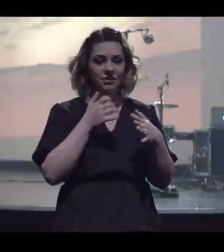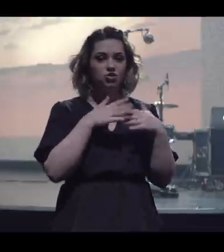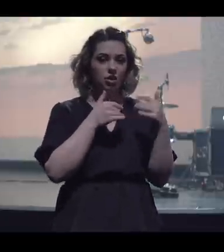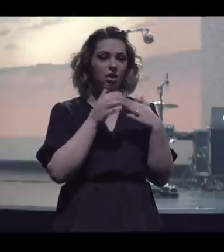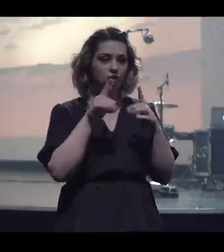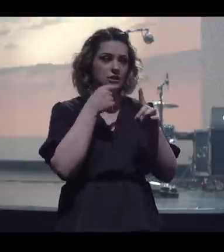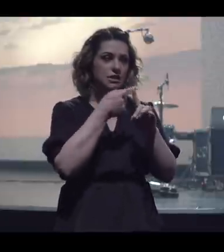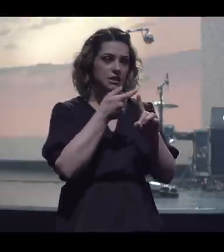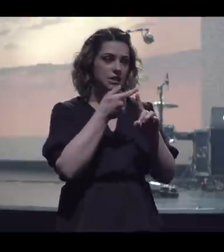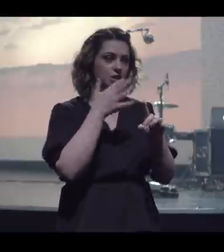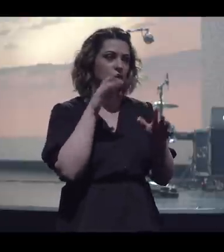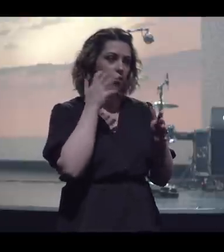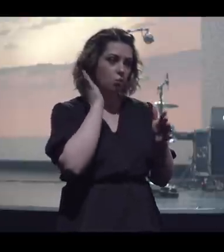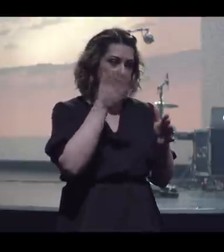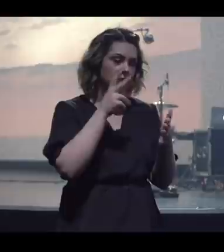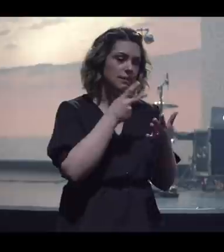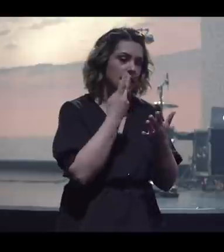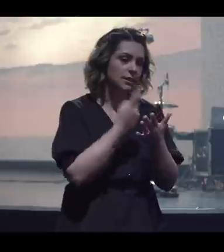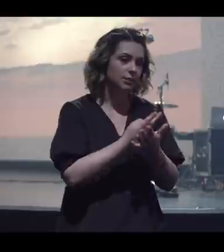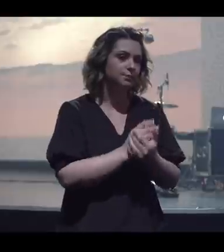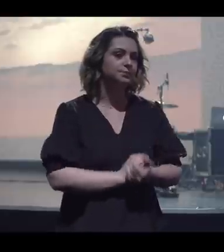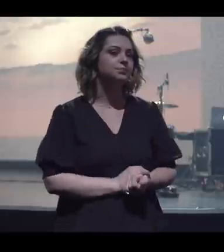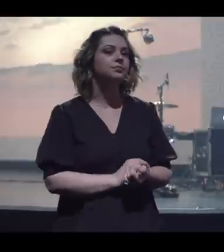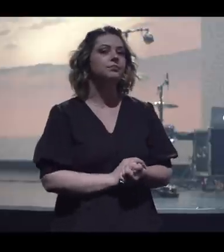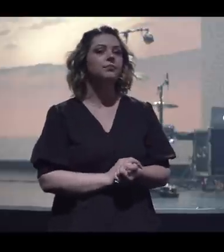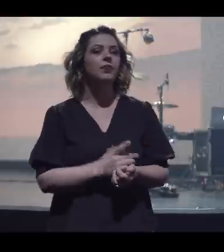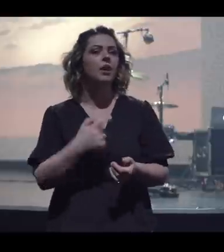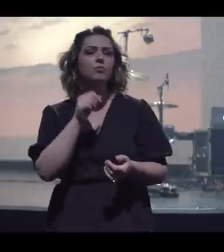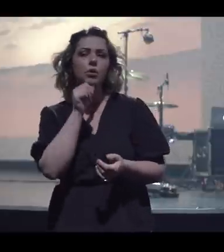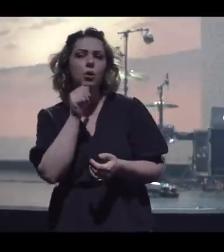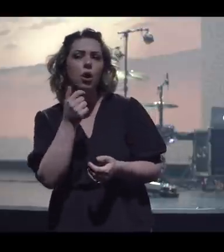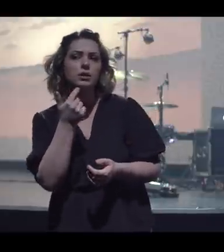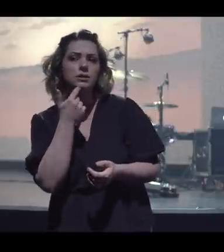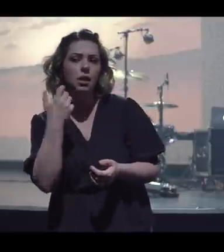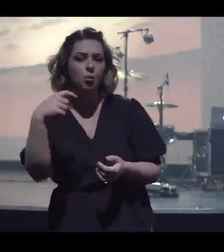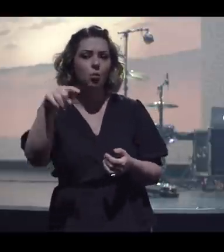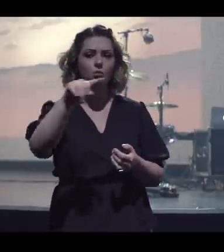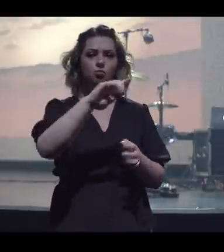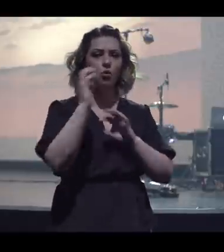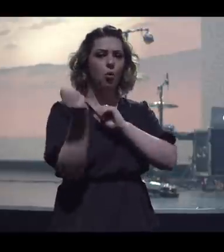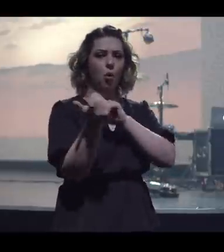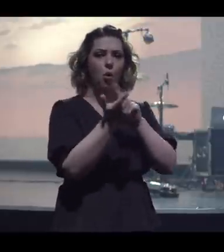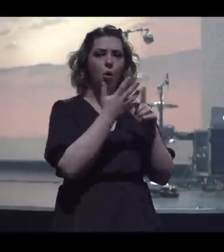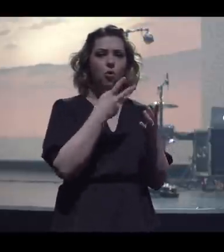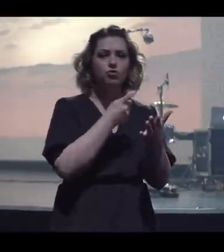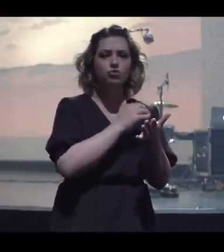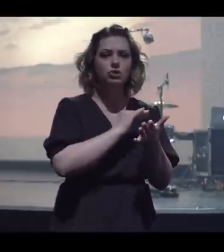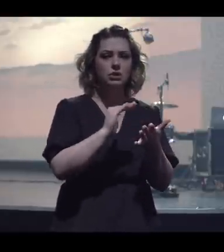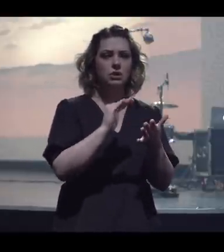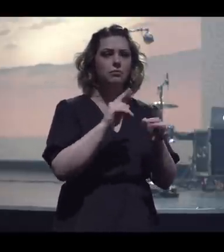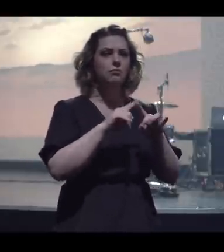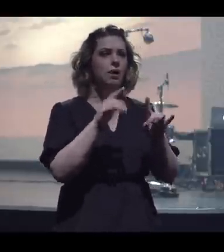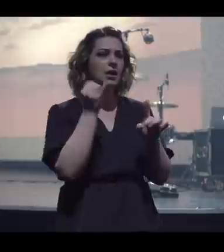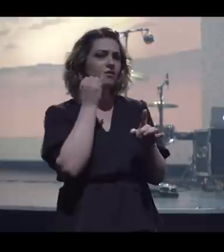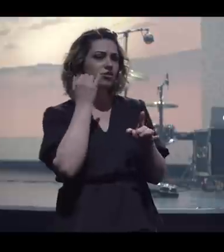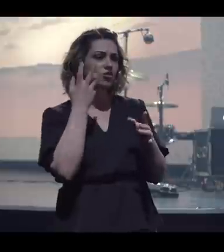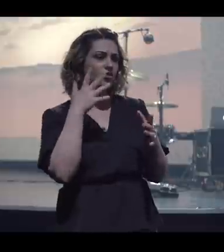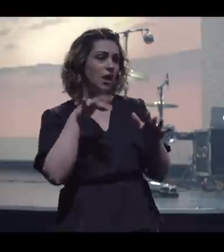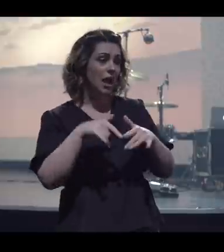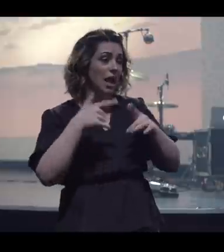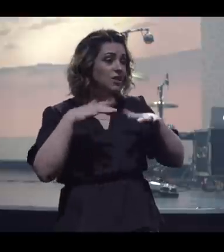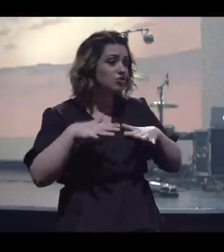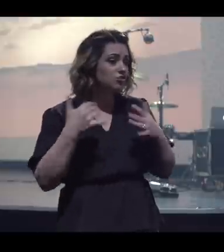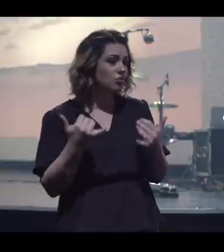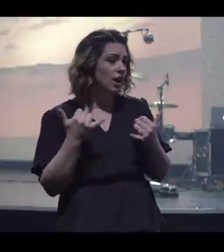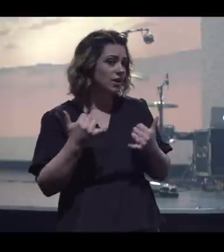sheep, although we all are. I'm just saying if you're anxious right now, having trouble